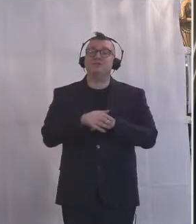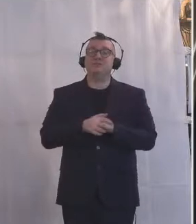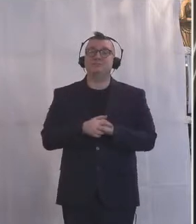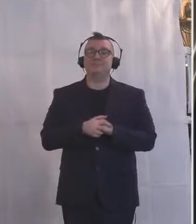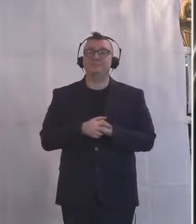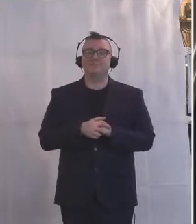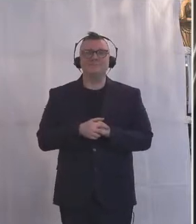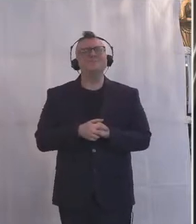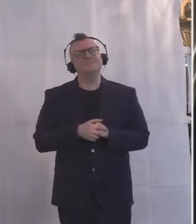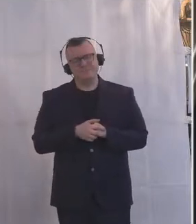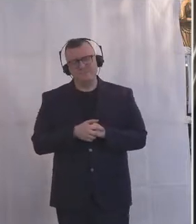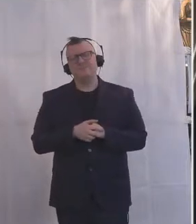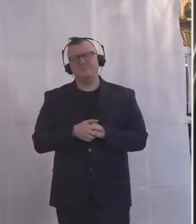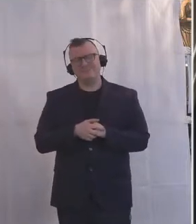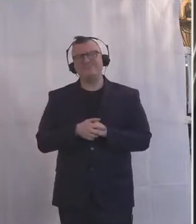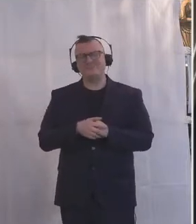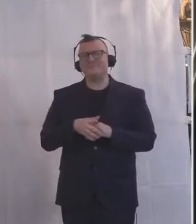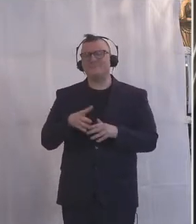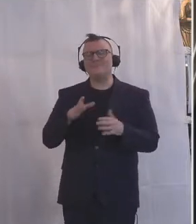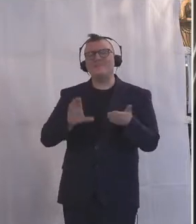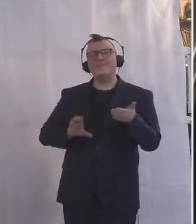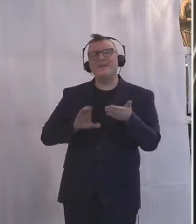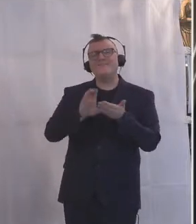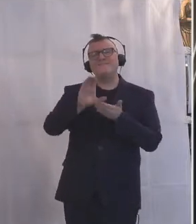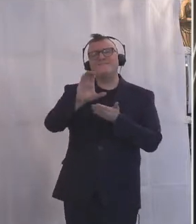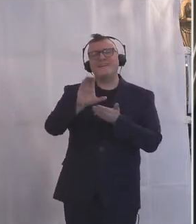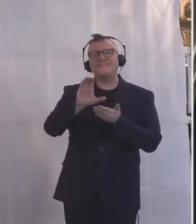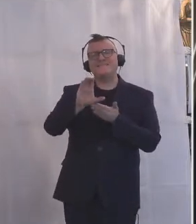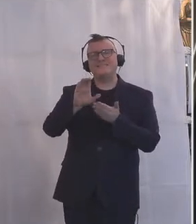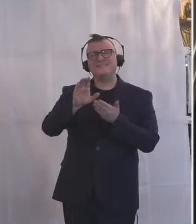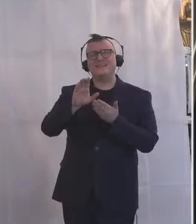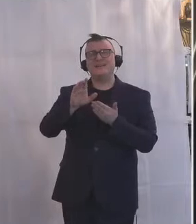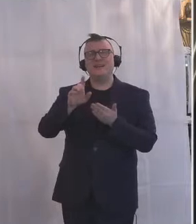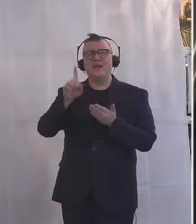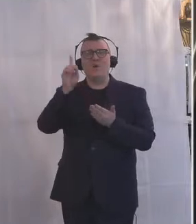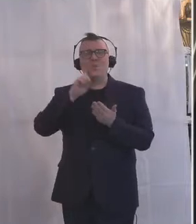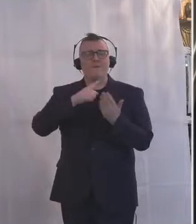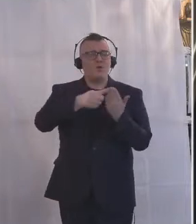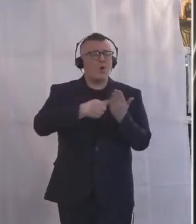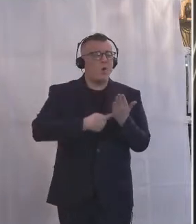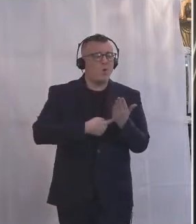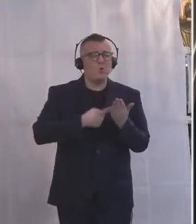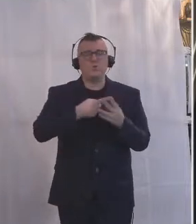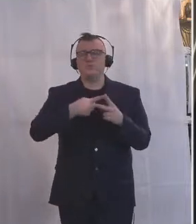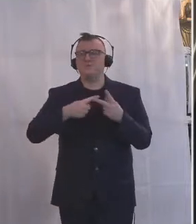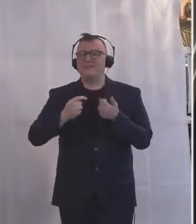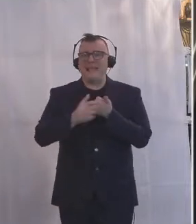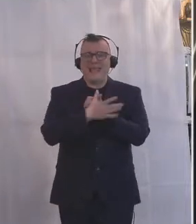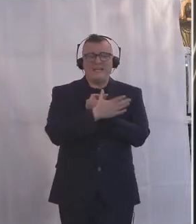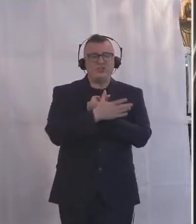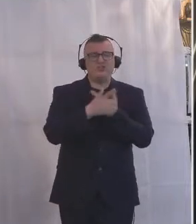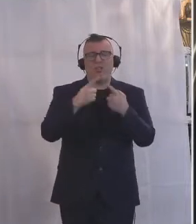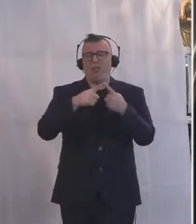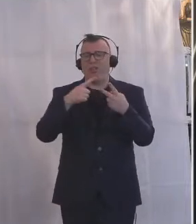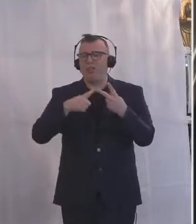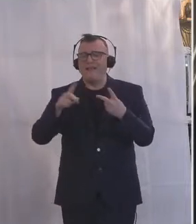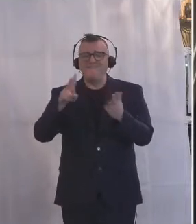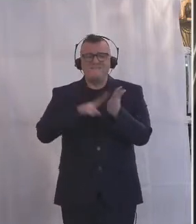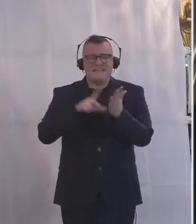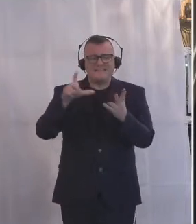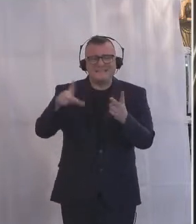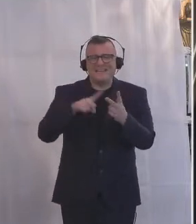finding throughout all of the Investing in Women code, on the angel side, the VC side, probably the debt side as well, that the